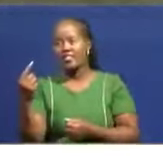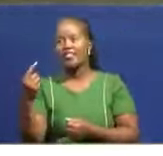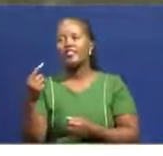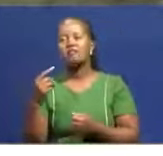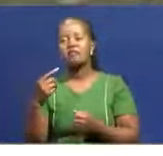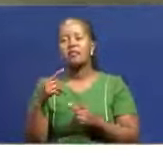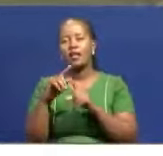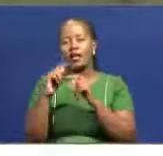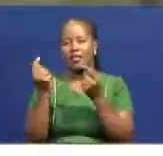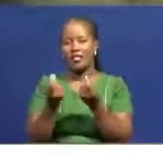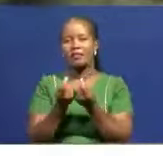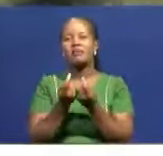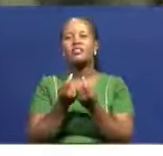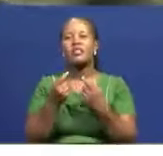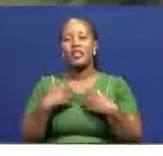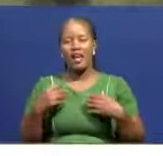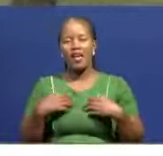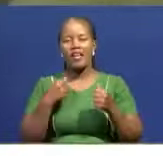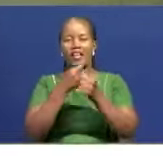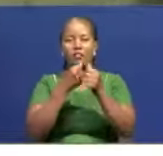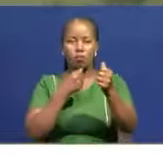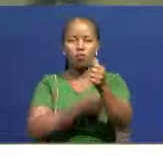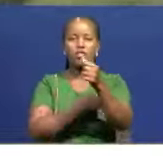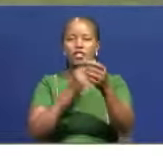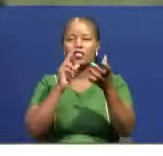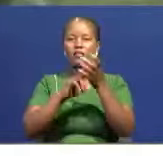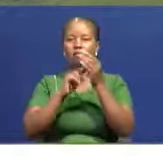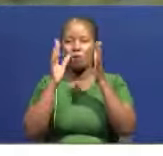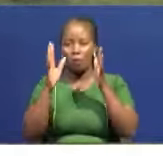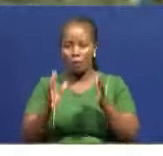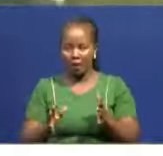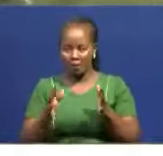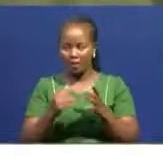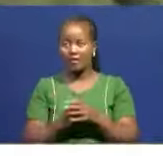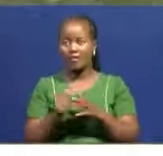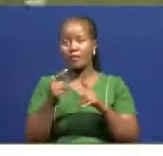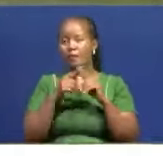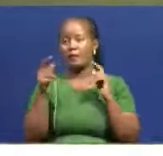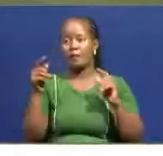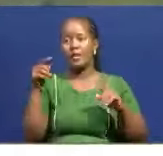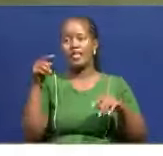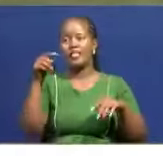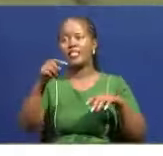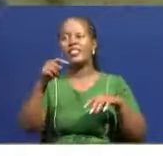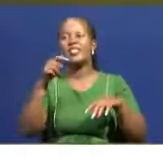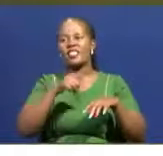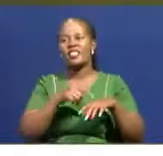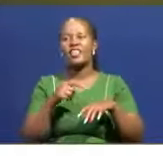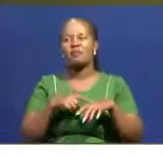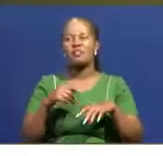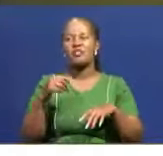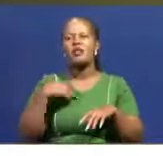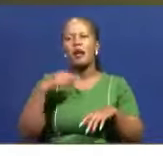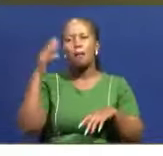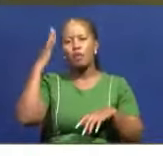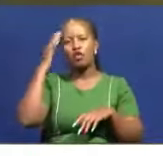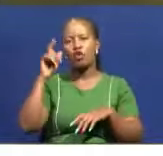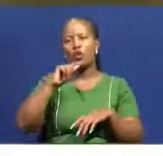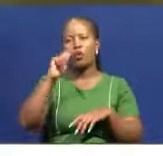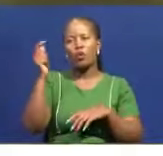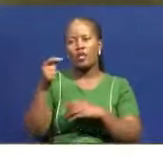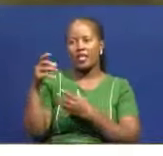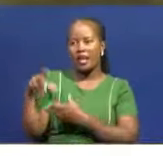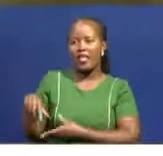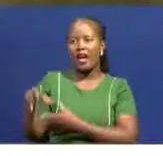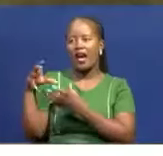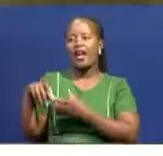tied to a sponsorship partner, so they would carry that name. But this time round, I know the Kenya Rugby Union